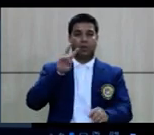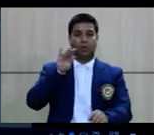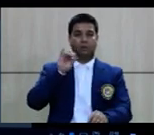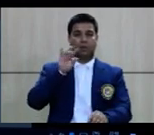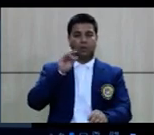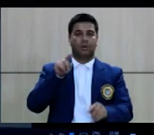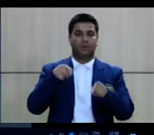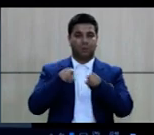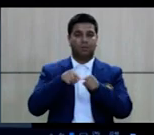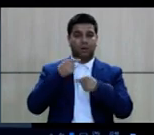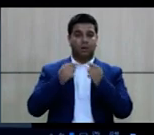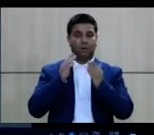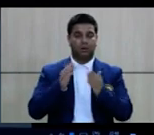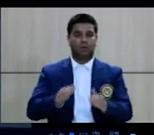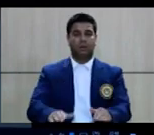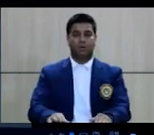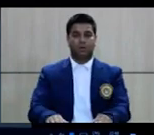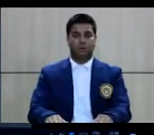ataladi.